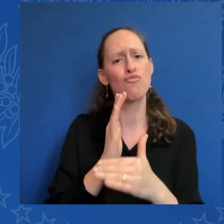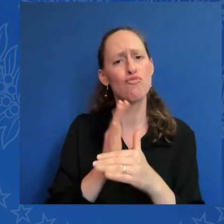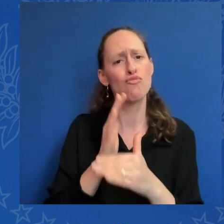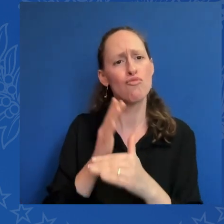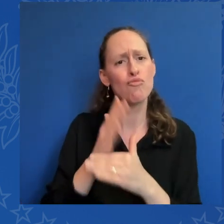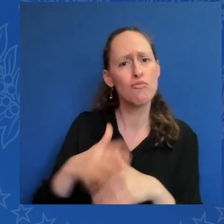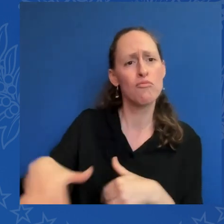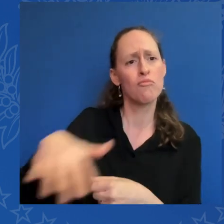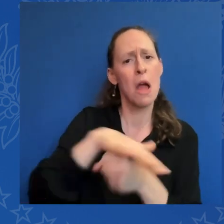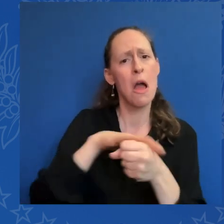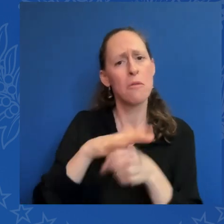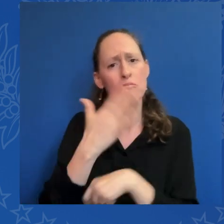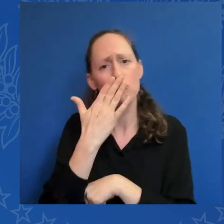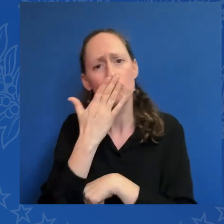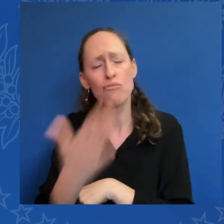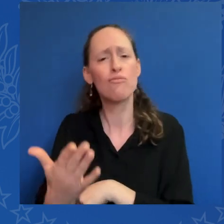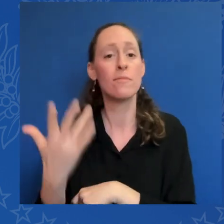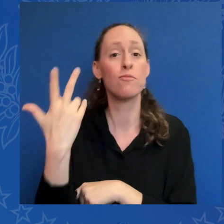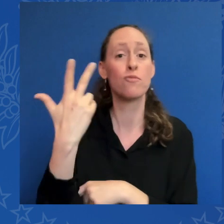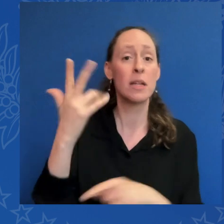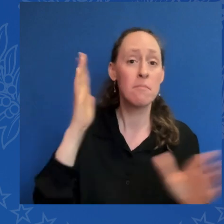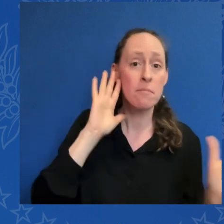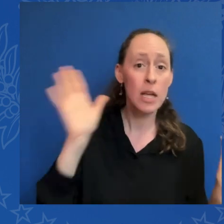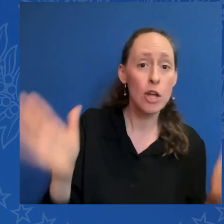4 kids, and a grandpa living with us.